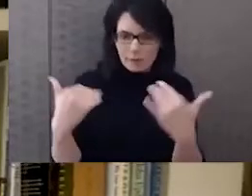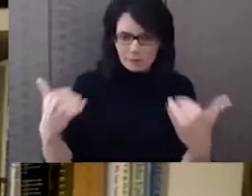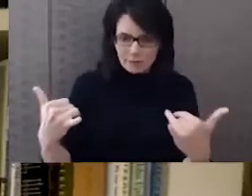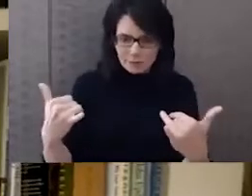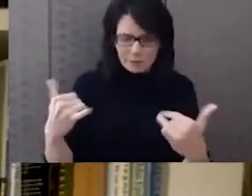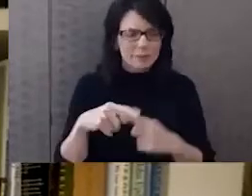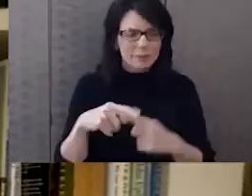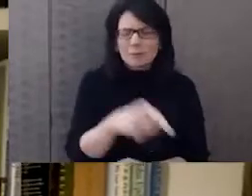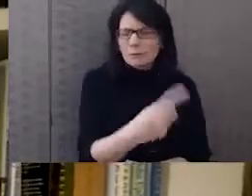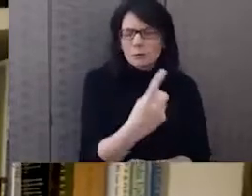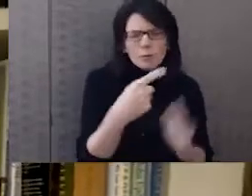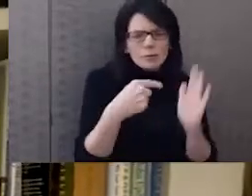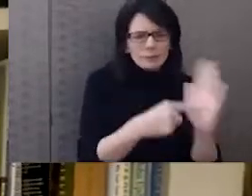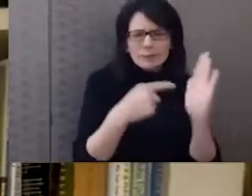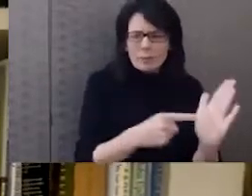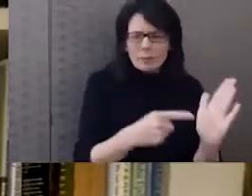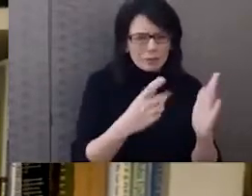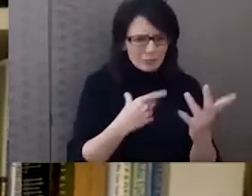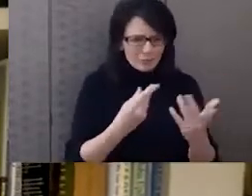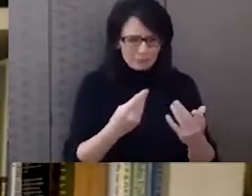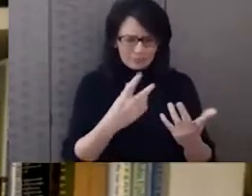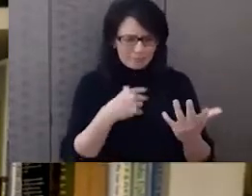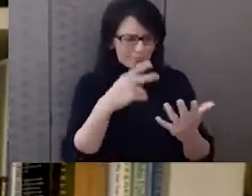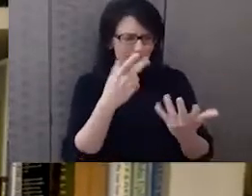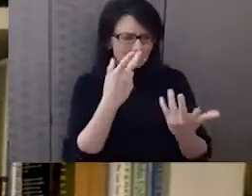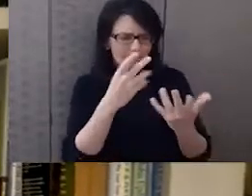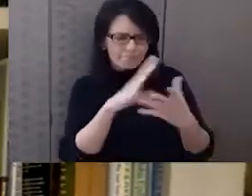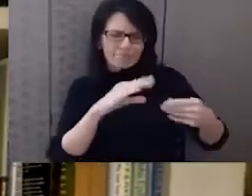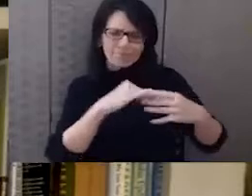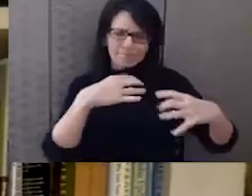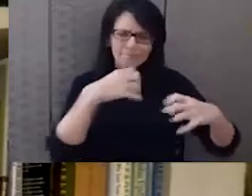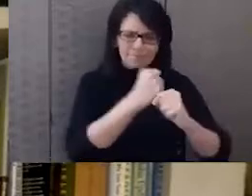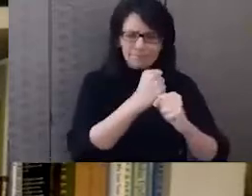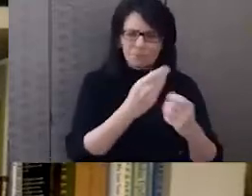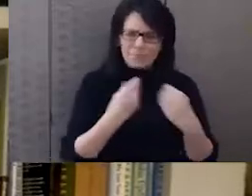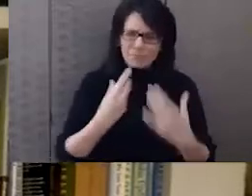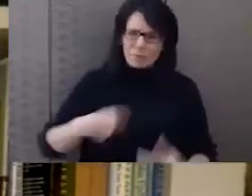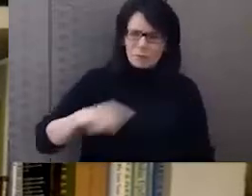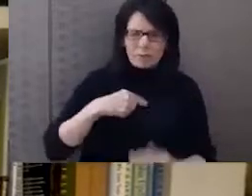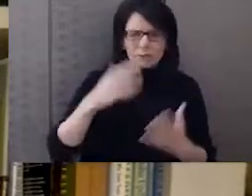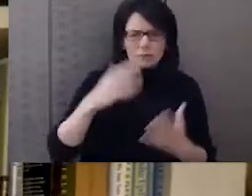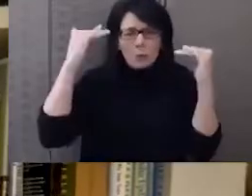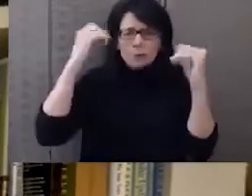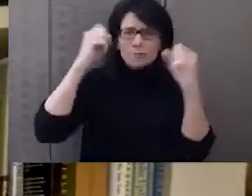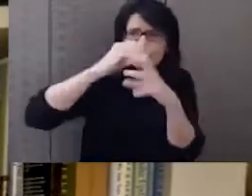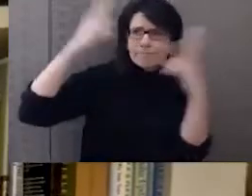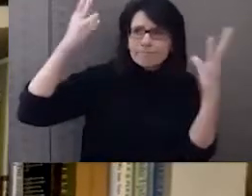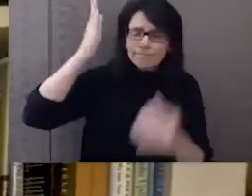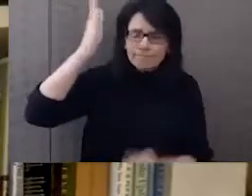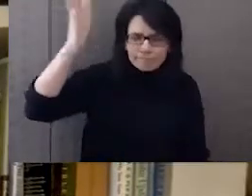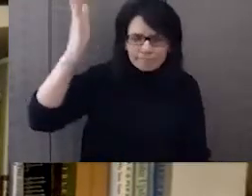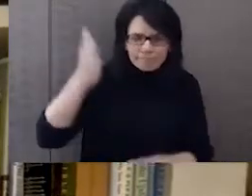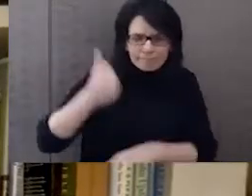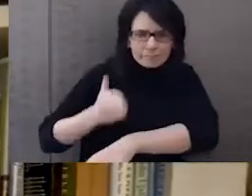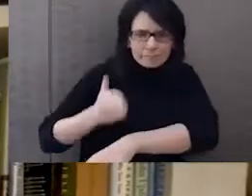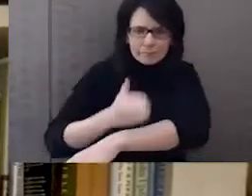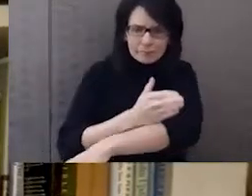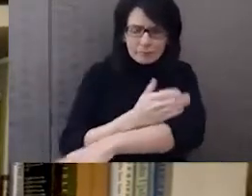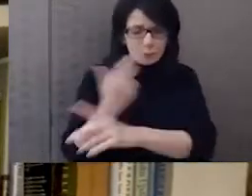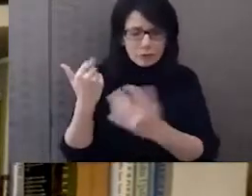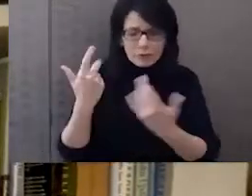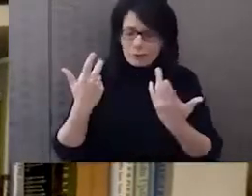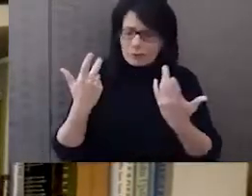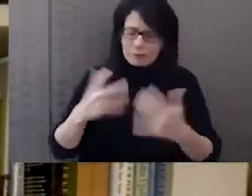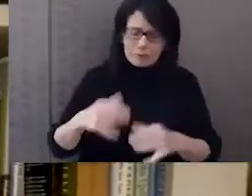for the next. It's a hope that comes from the current mobilization in the face of injustice and the growing awakening to the systemic